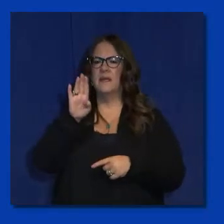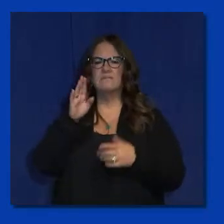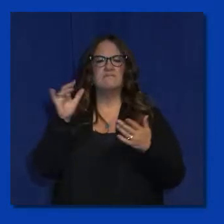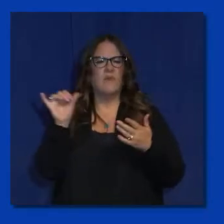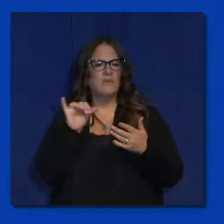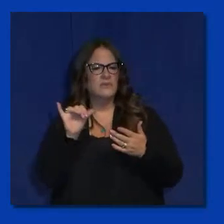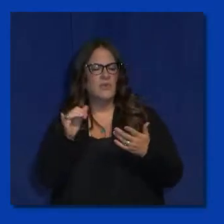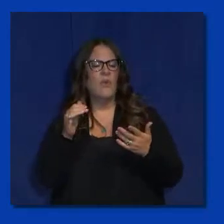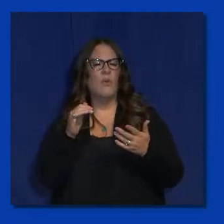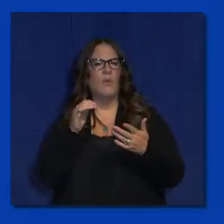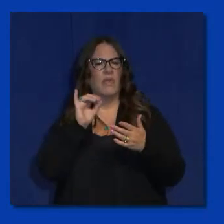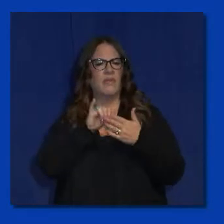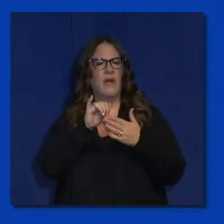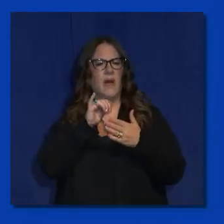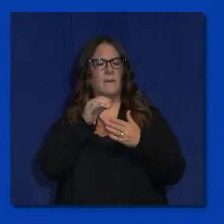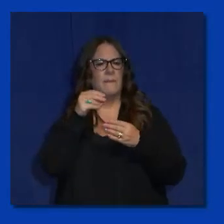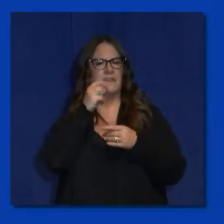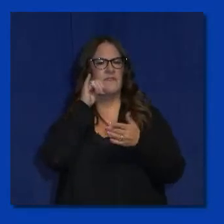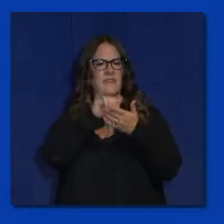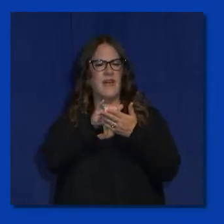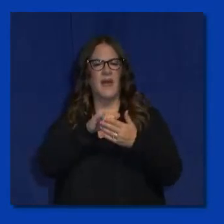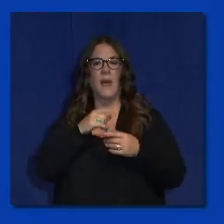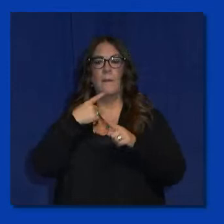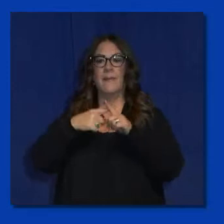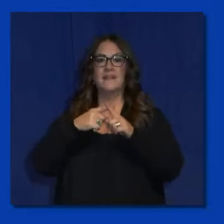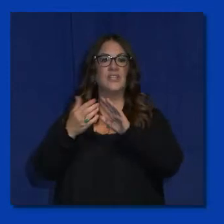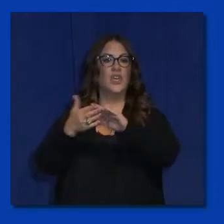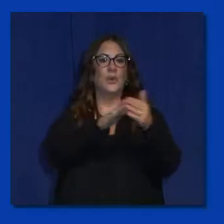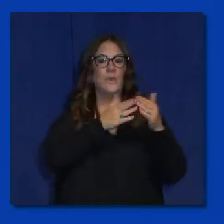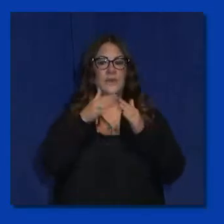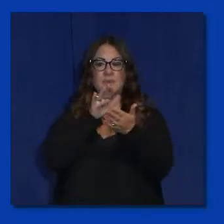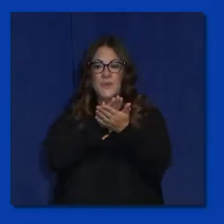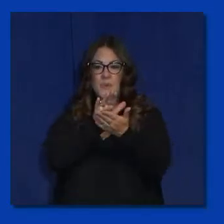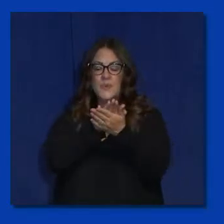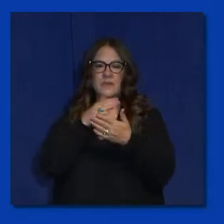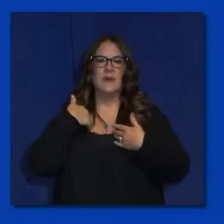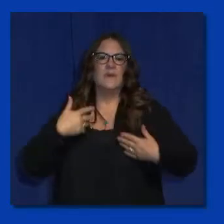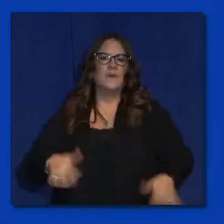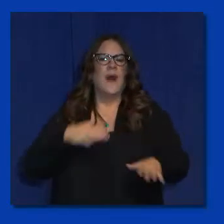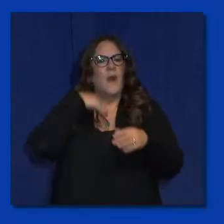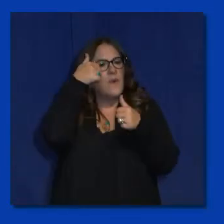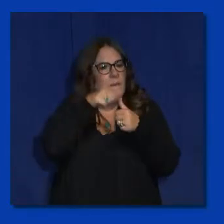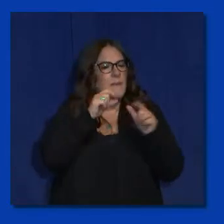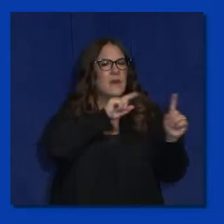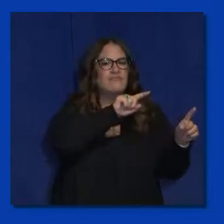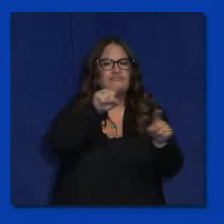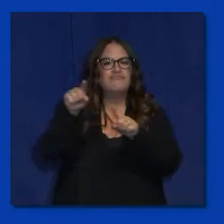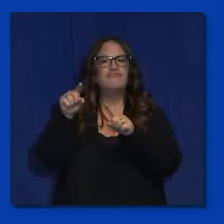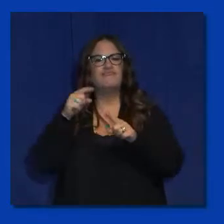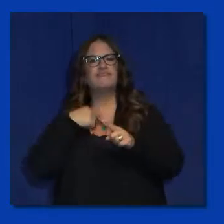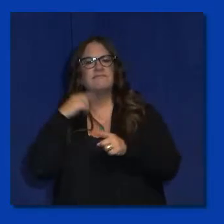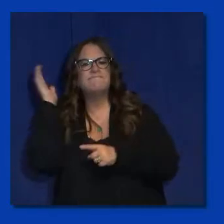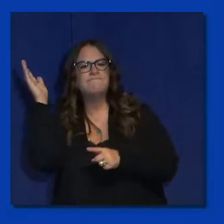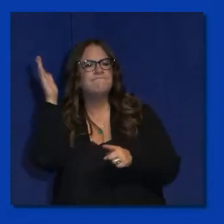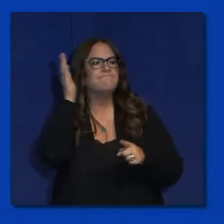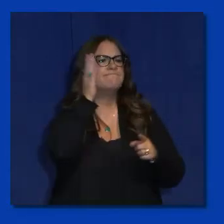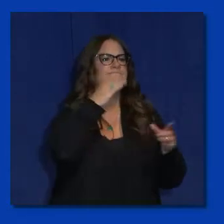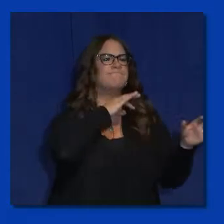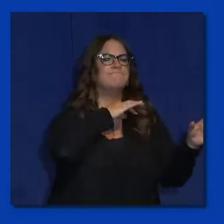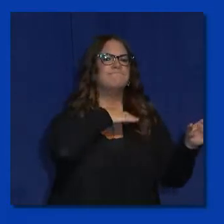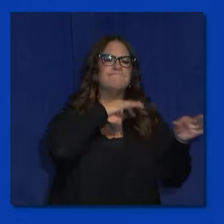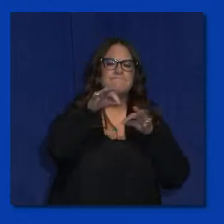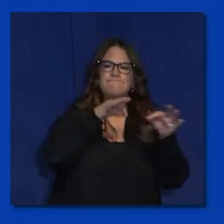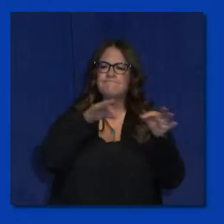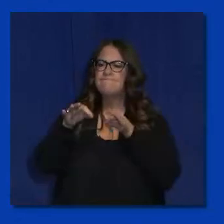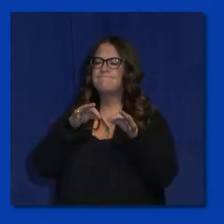community schools, I can't believe we're doing this at the scale we're doing it. I remember out there on the campaign just talking about how we can do